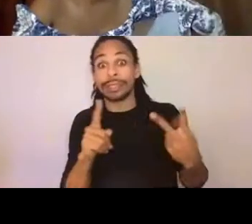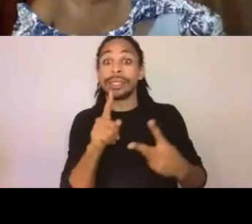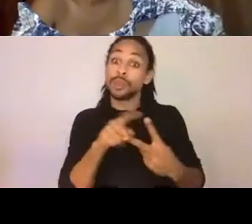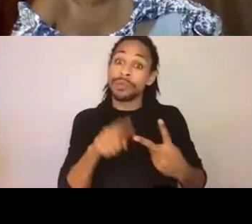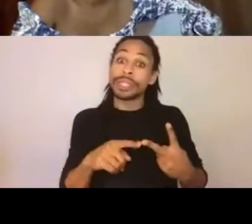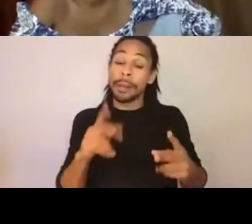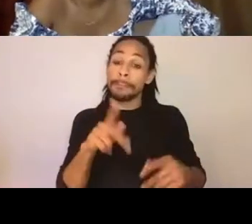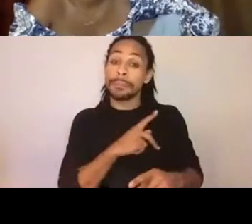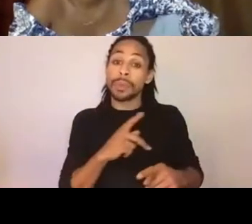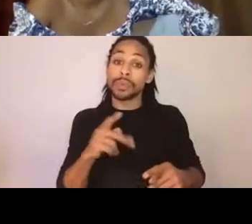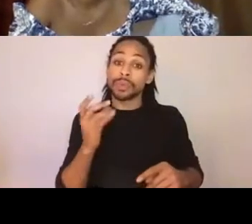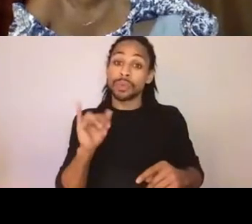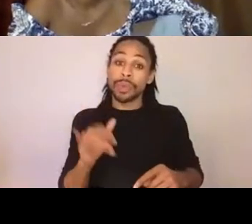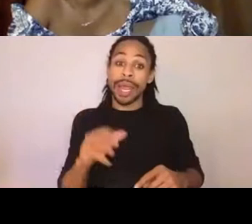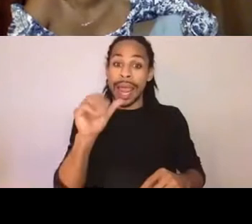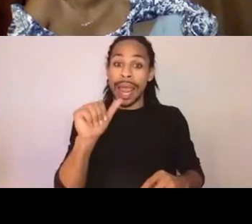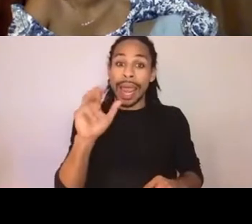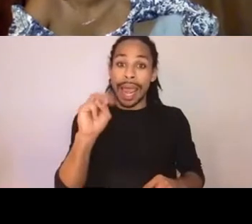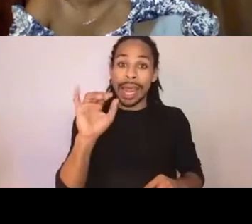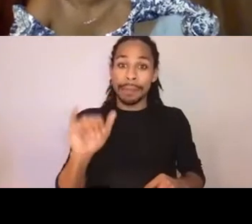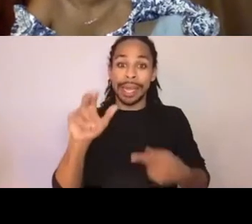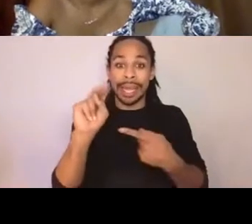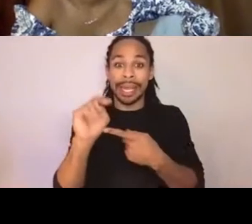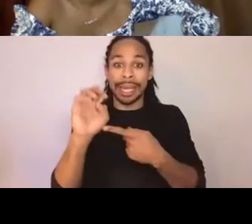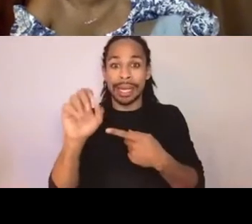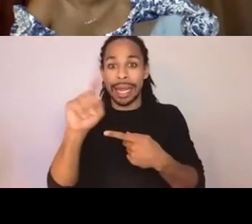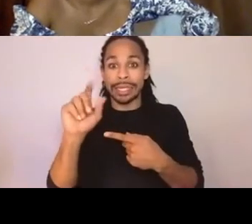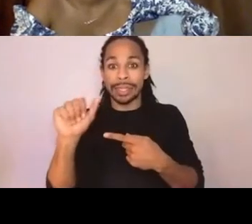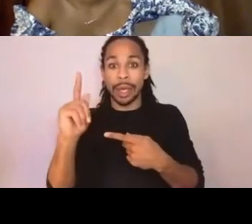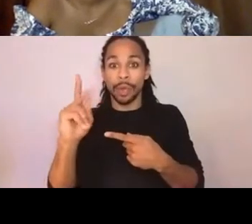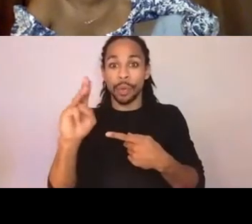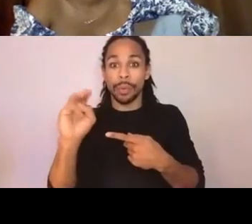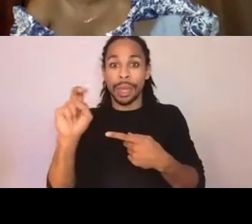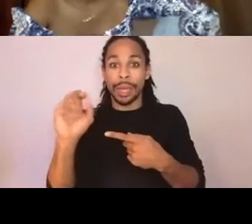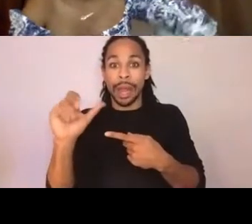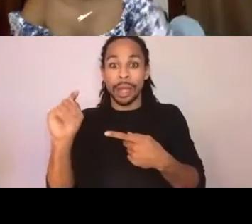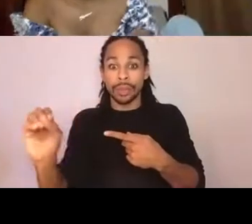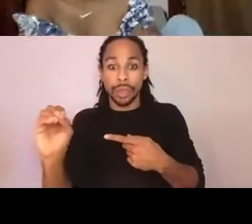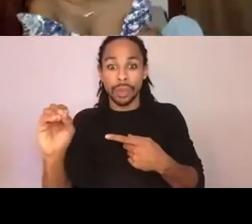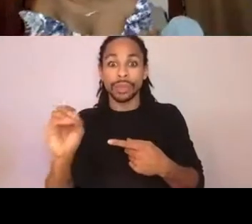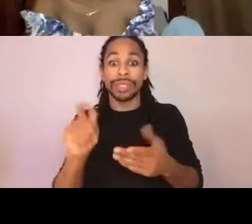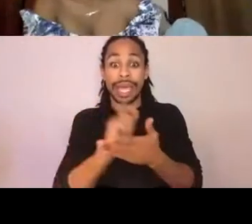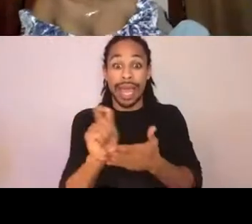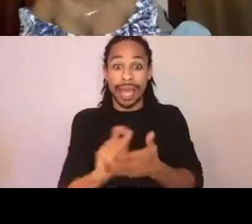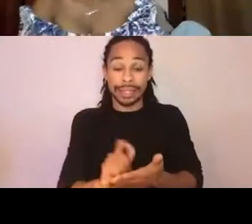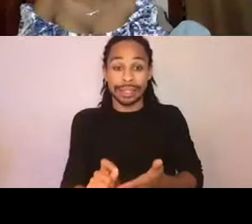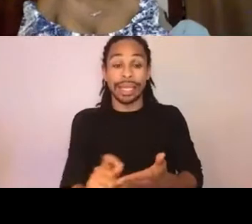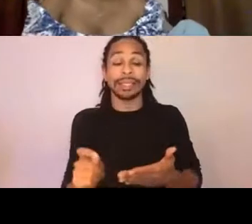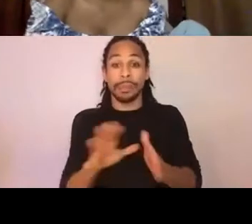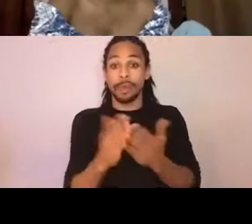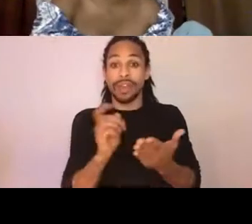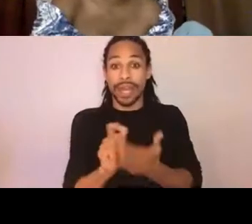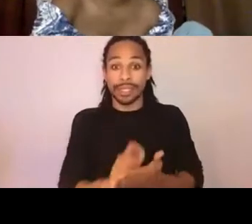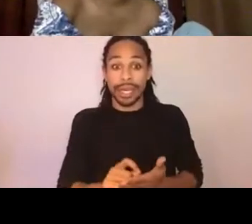Amy Nezukumatatil's book of essays that was released this fall called World of Wonders. I encourage everyone to read it. I've